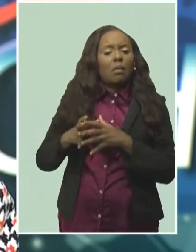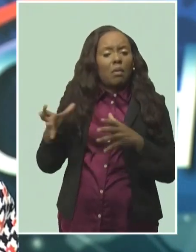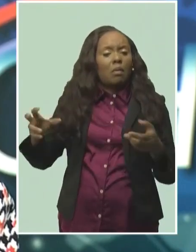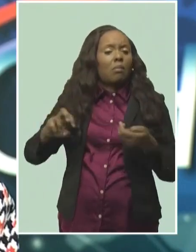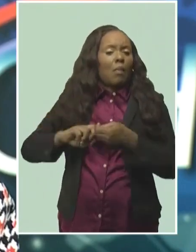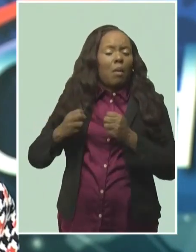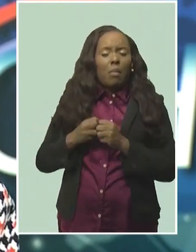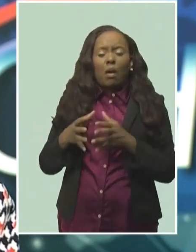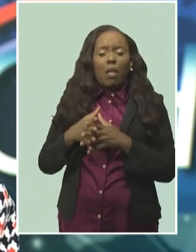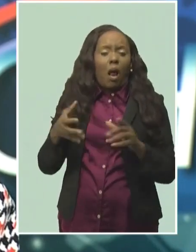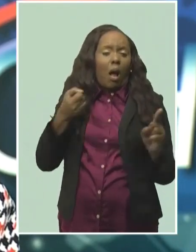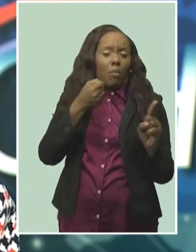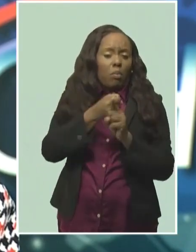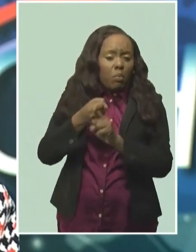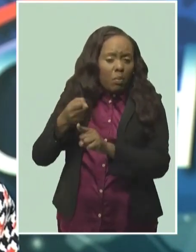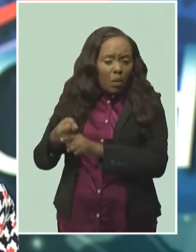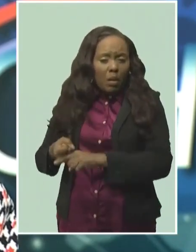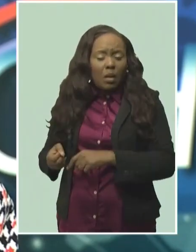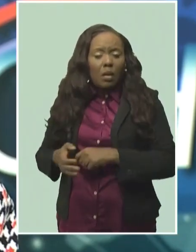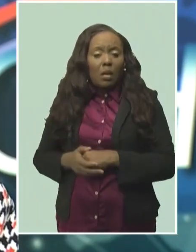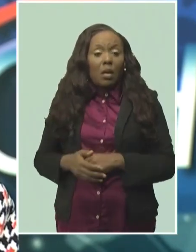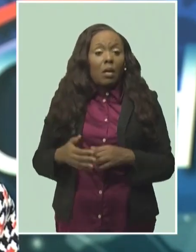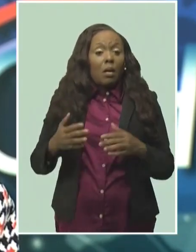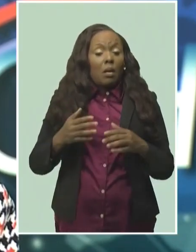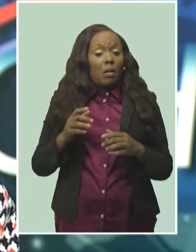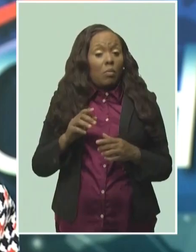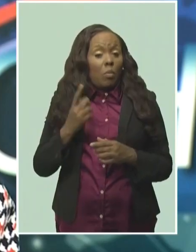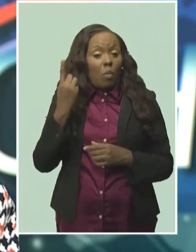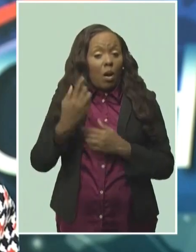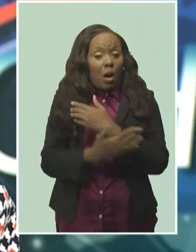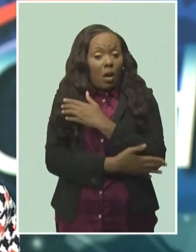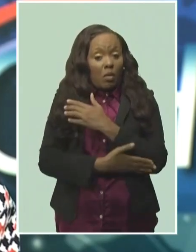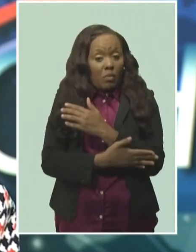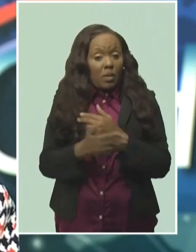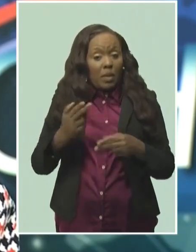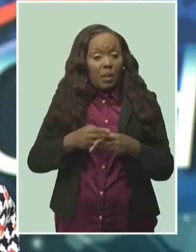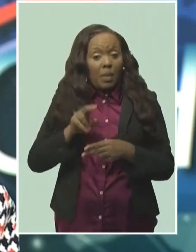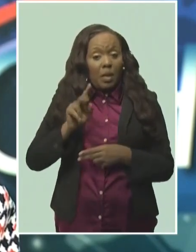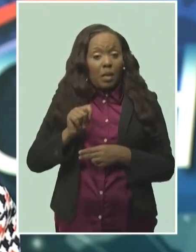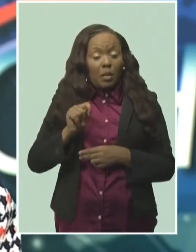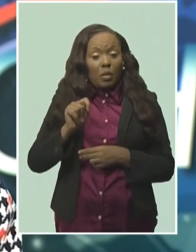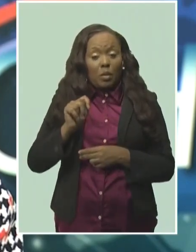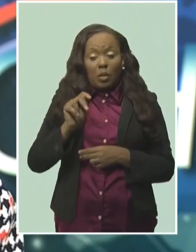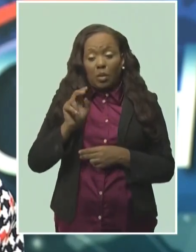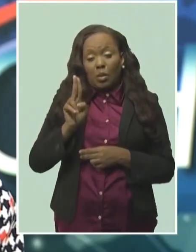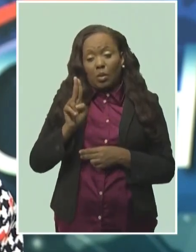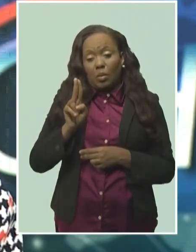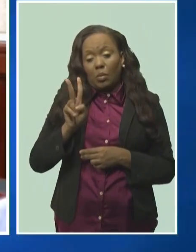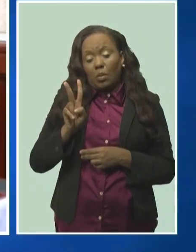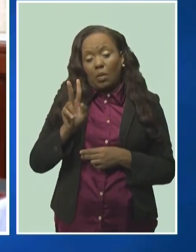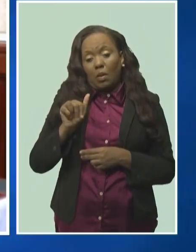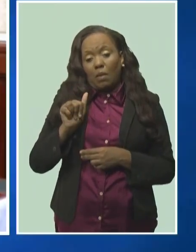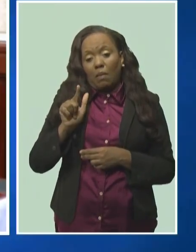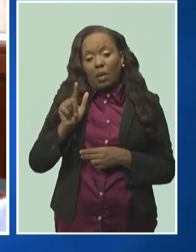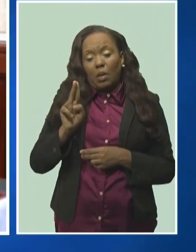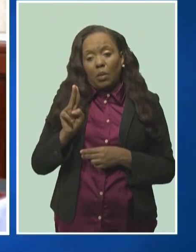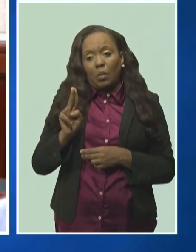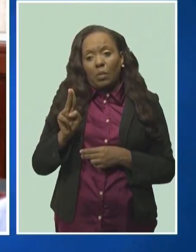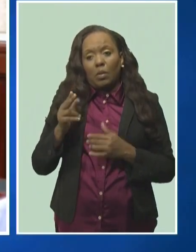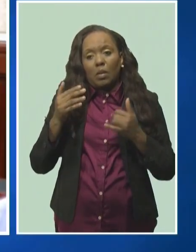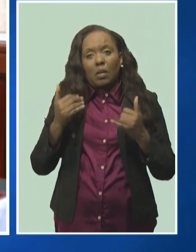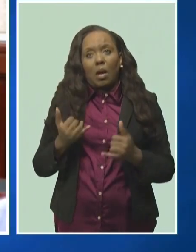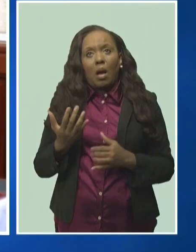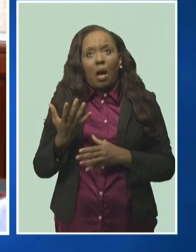and he cited the Pacific nation of Tuvalu as an example of a country that is disappearing. It only